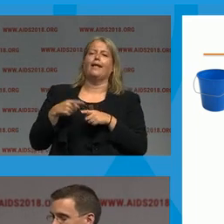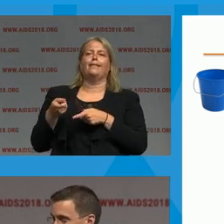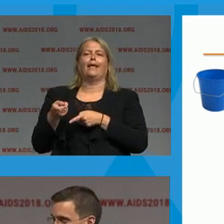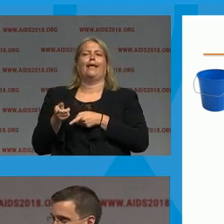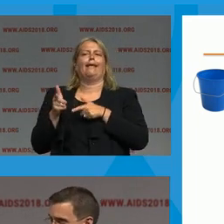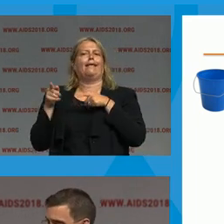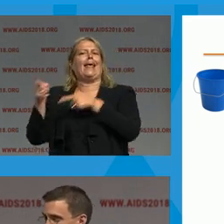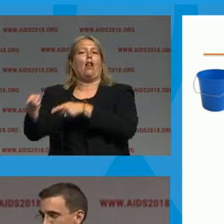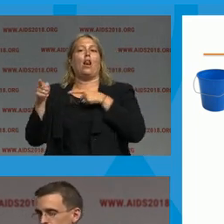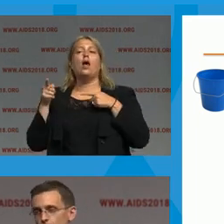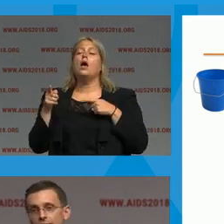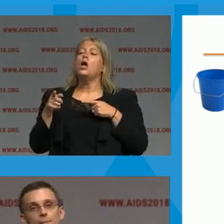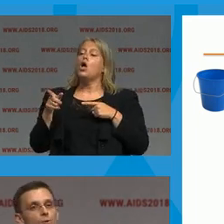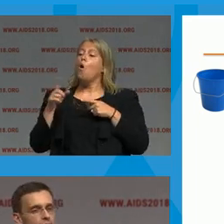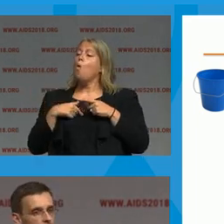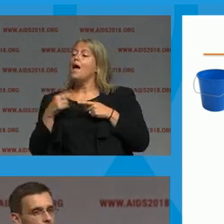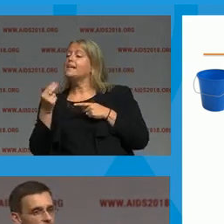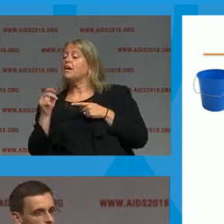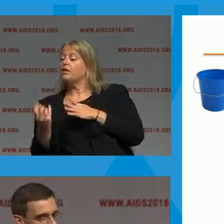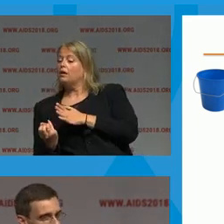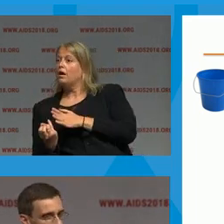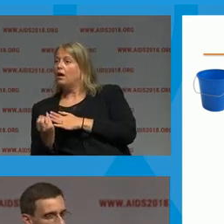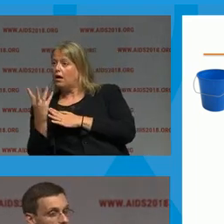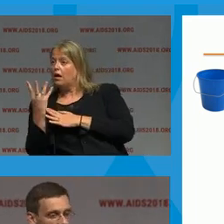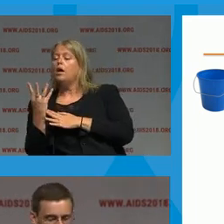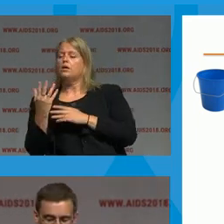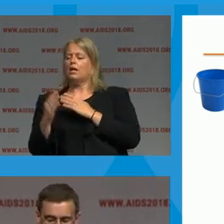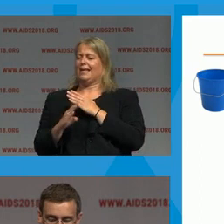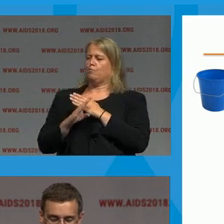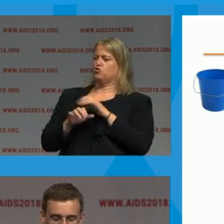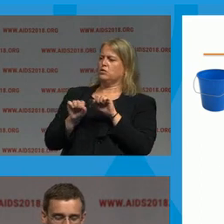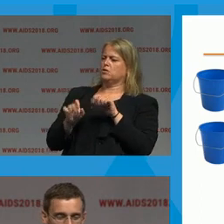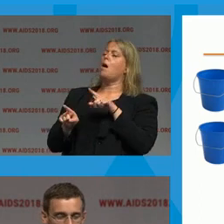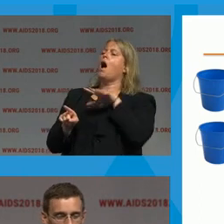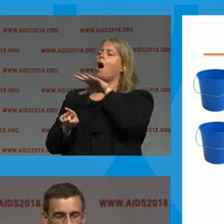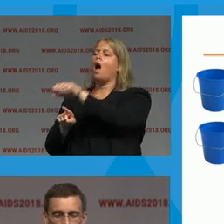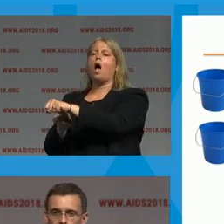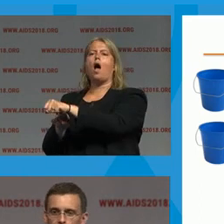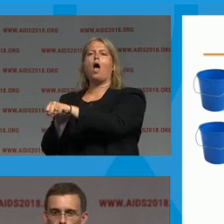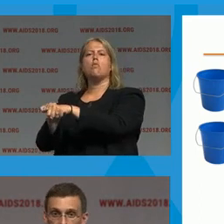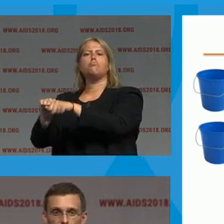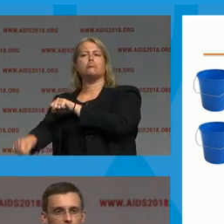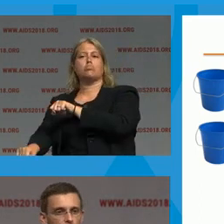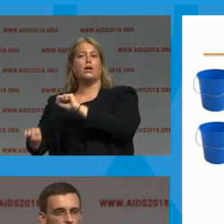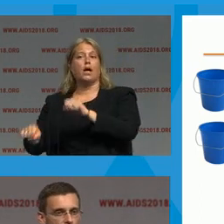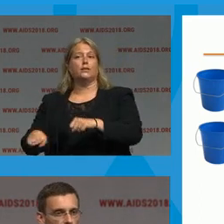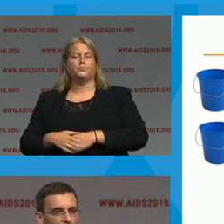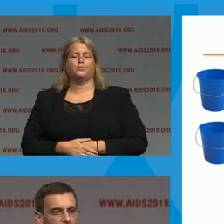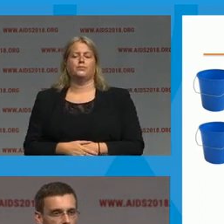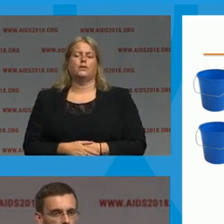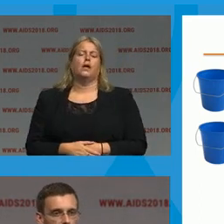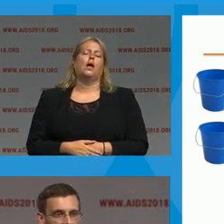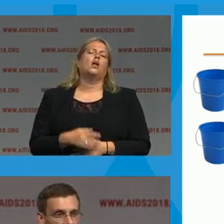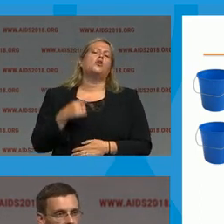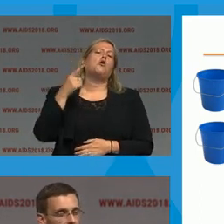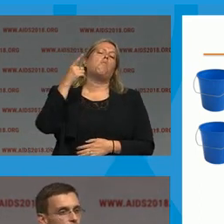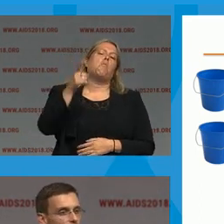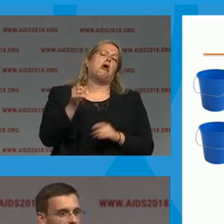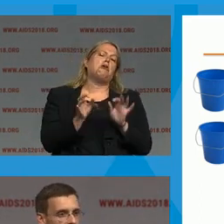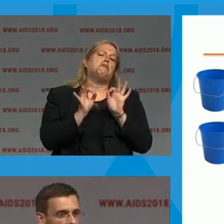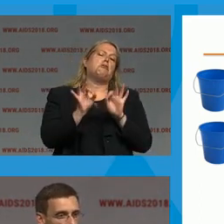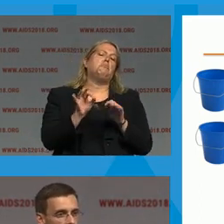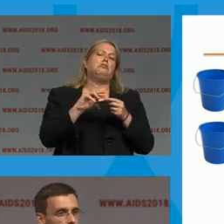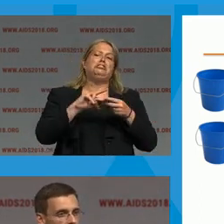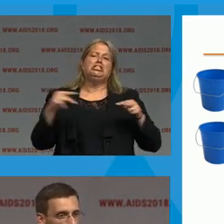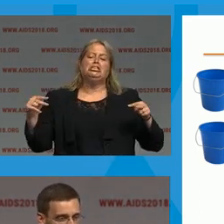reactivate HIV so that it can be recognized by the immune system and killed. One type of gene therapy aims to delete the